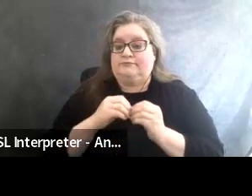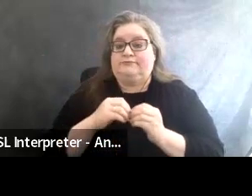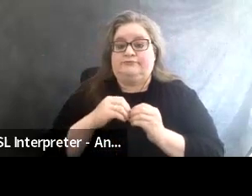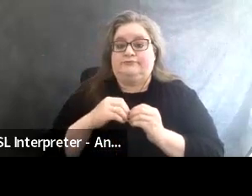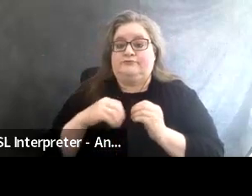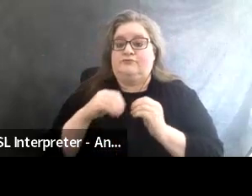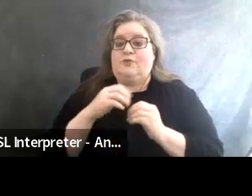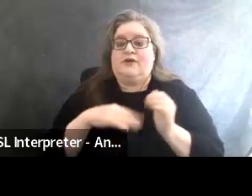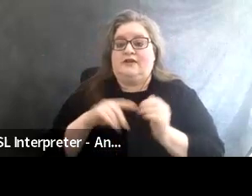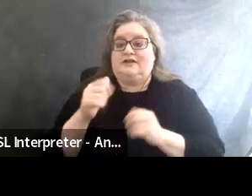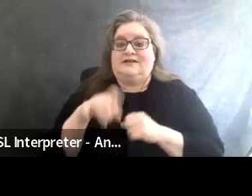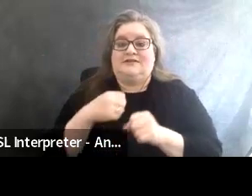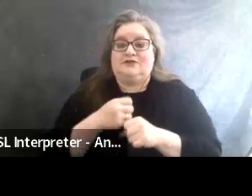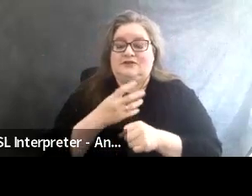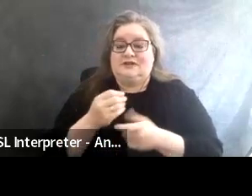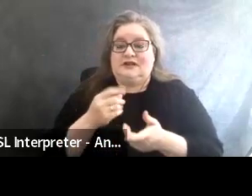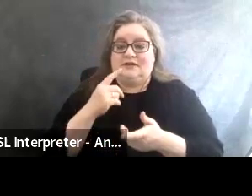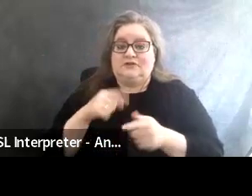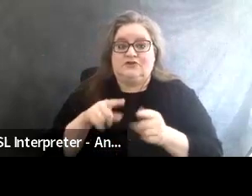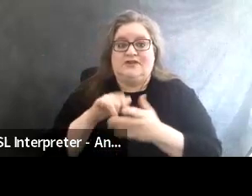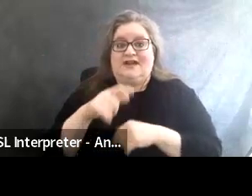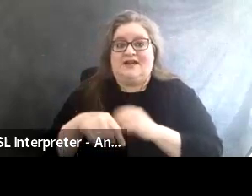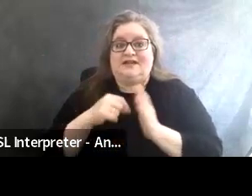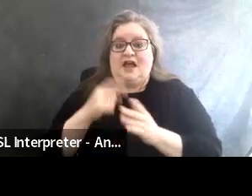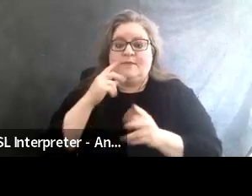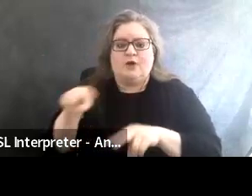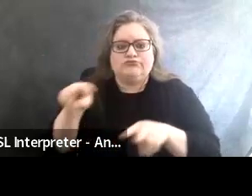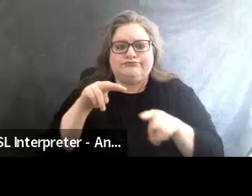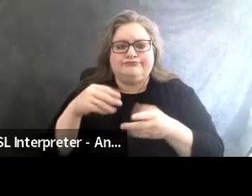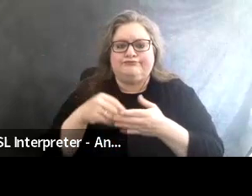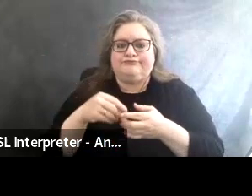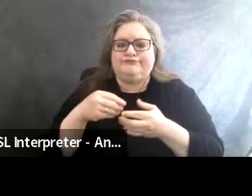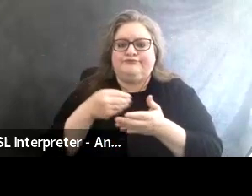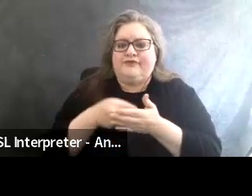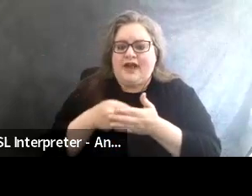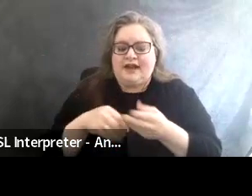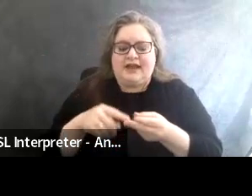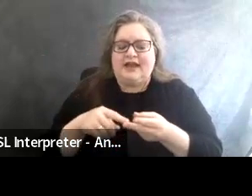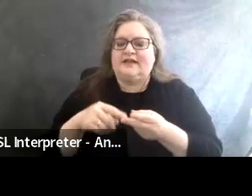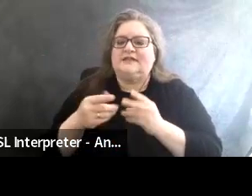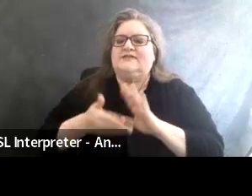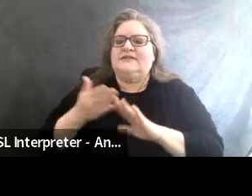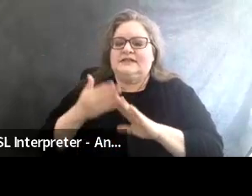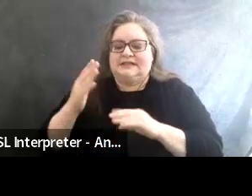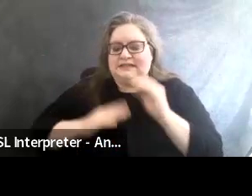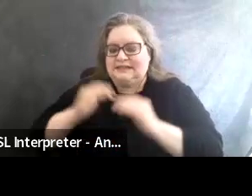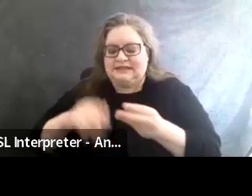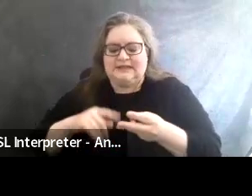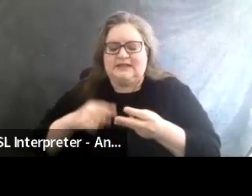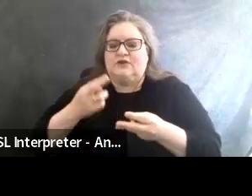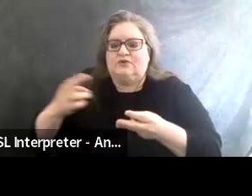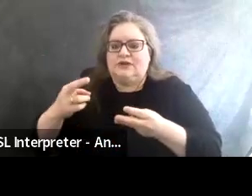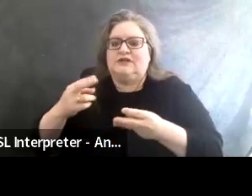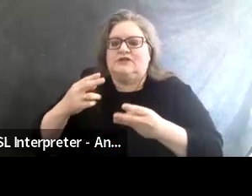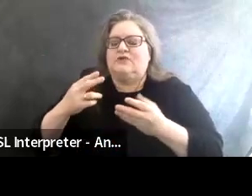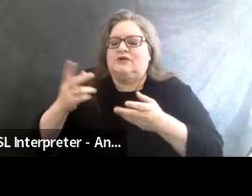in that role, I oversaw finance, facilities, and human resources management. So I'm excited to be